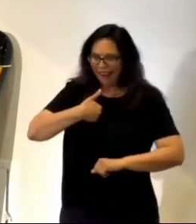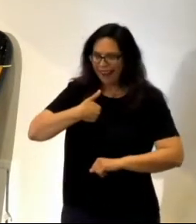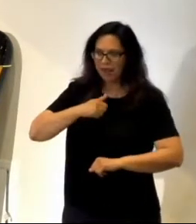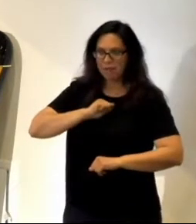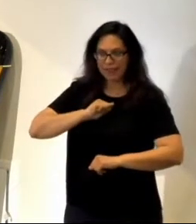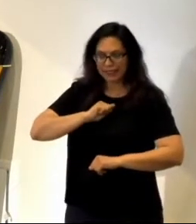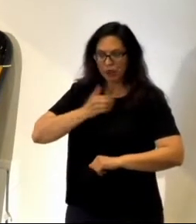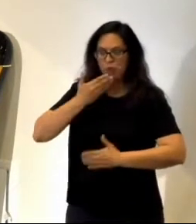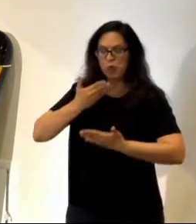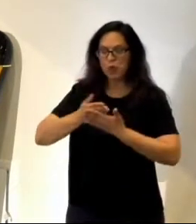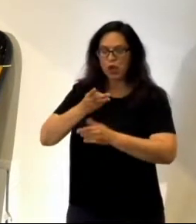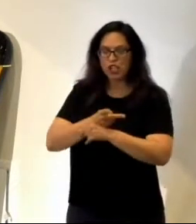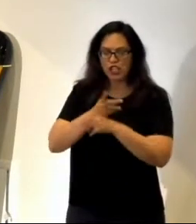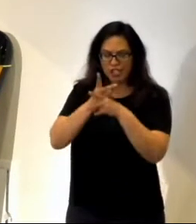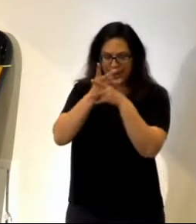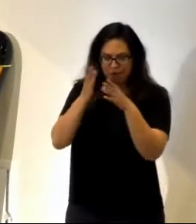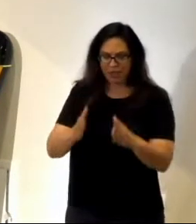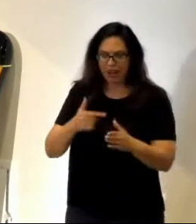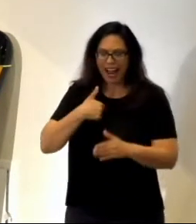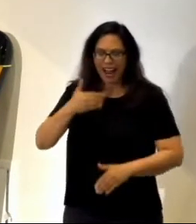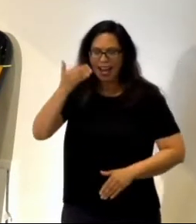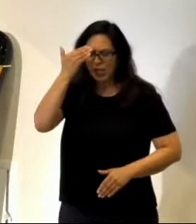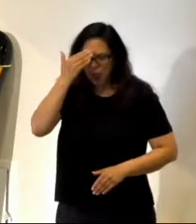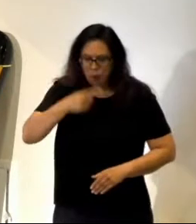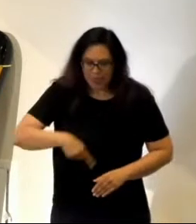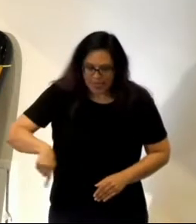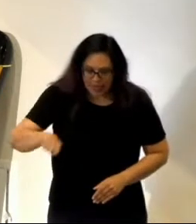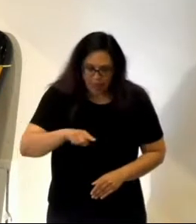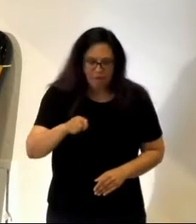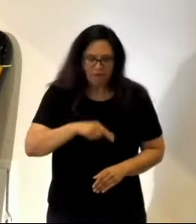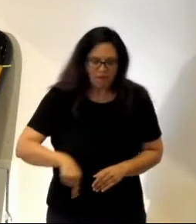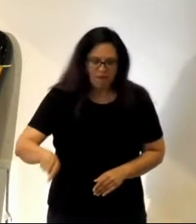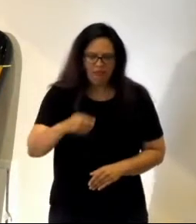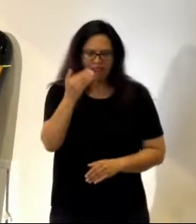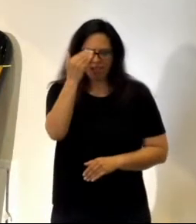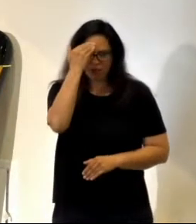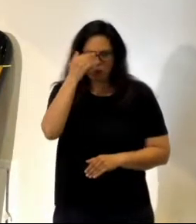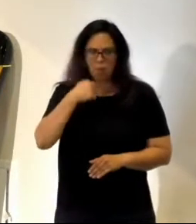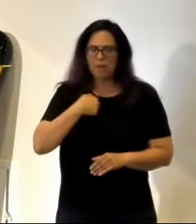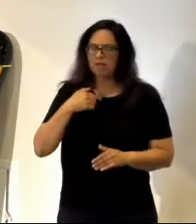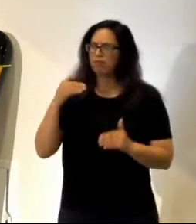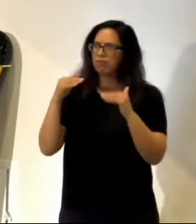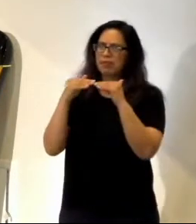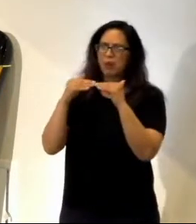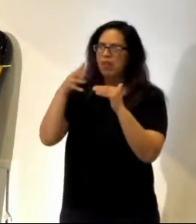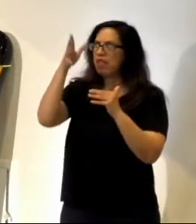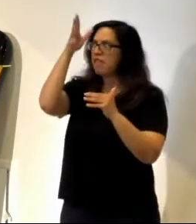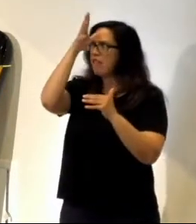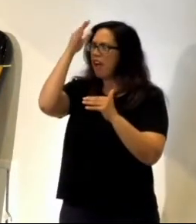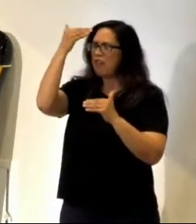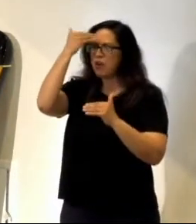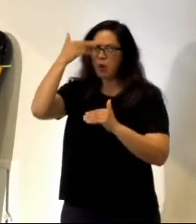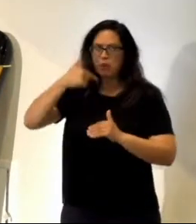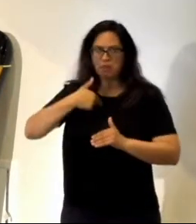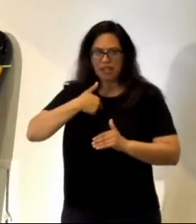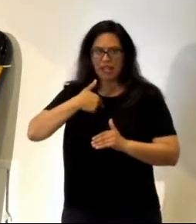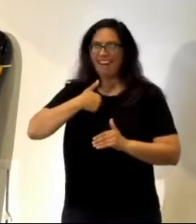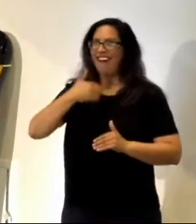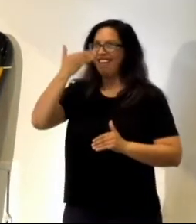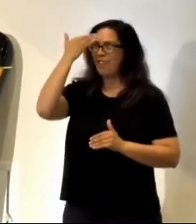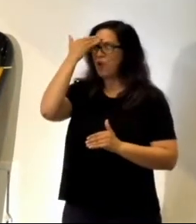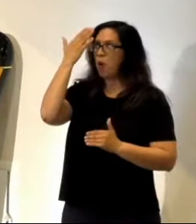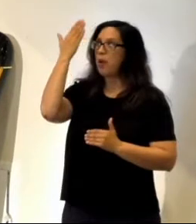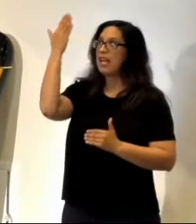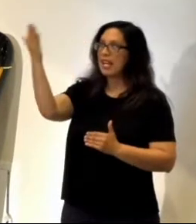shepherd. I know my own and my own know me. Just as the Father knows me and I know the Father. And I lay